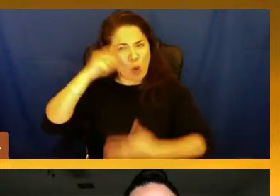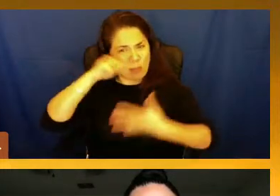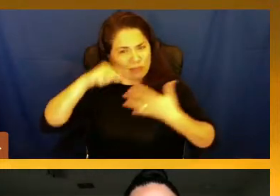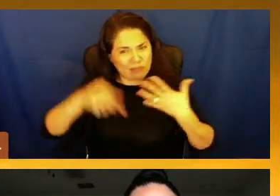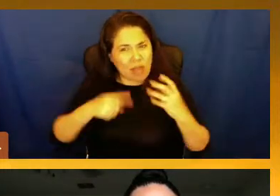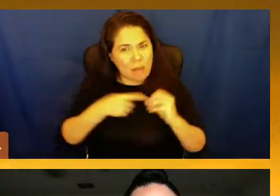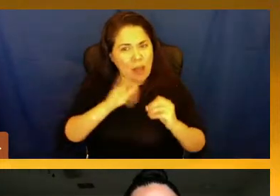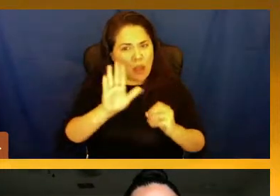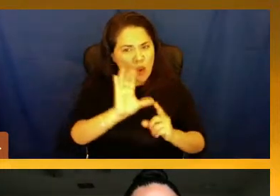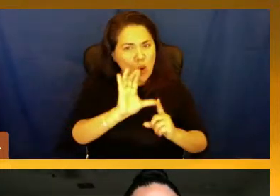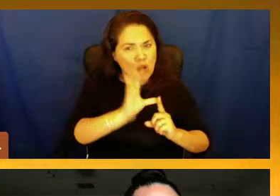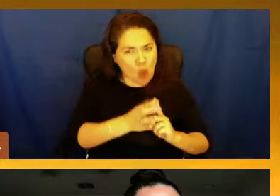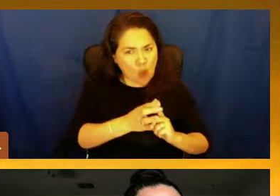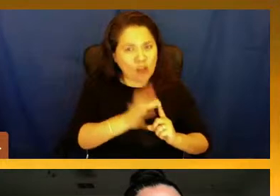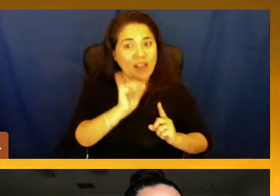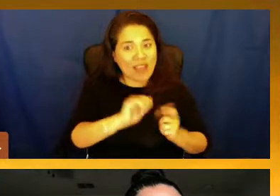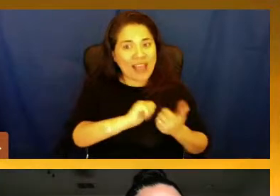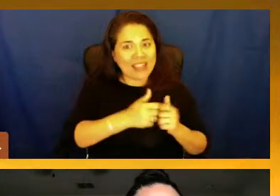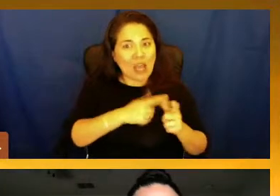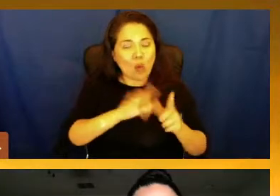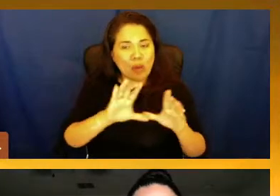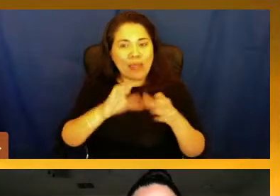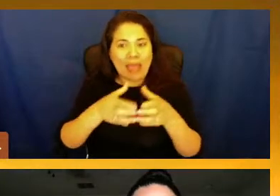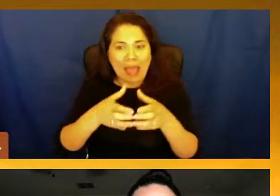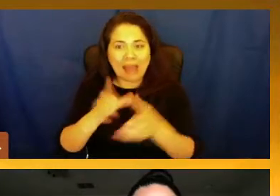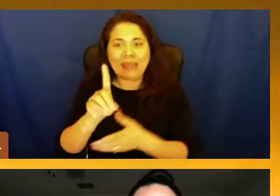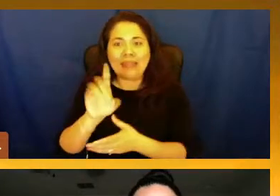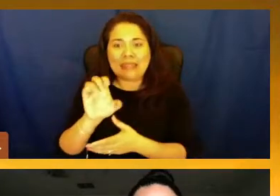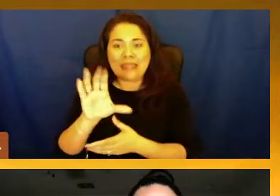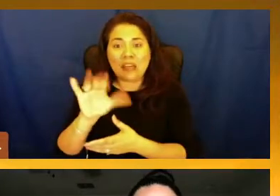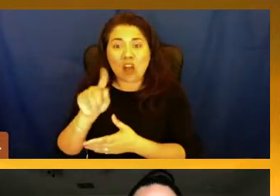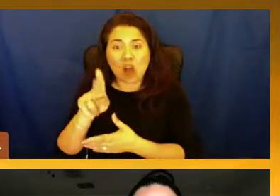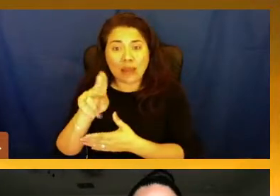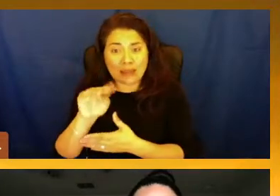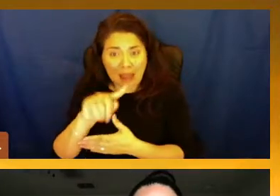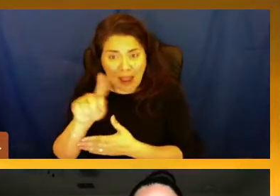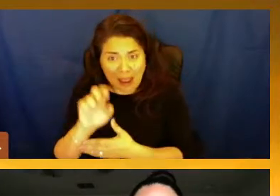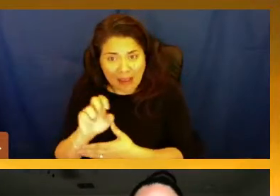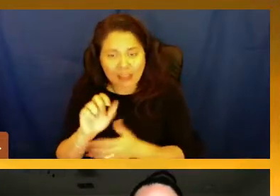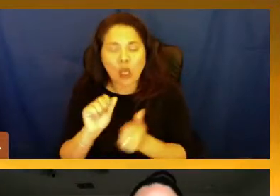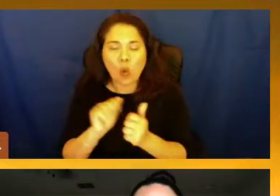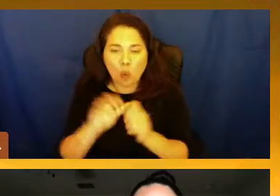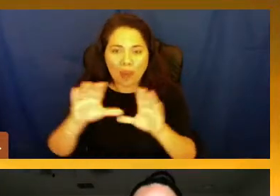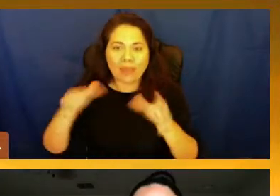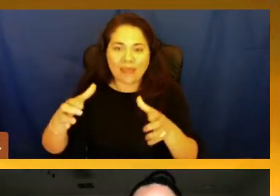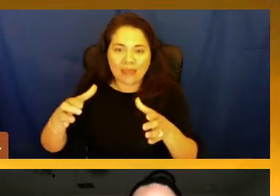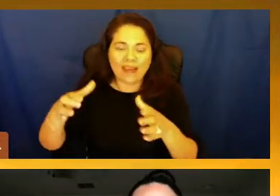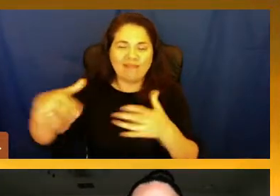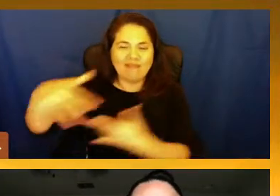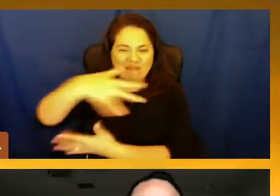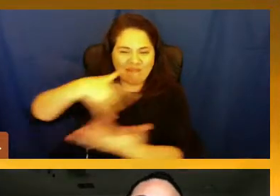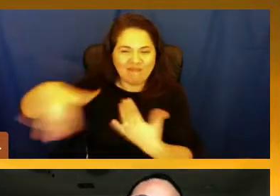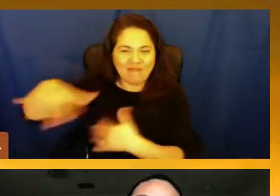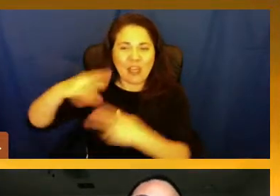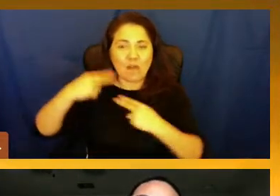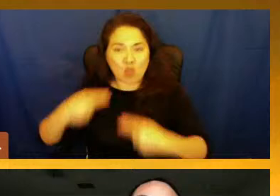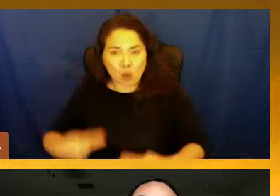really is a way to decolonize this important field within the humanities and the social sciences.